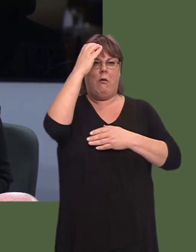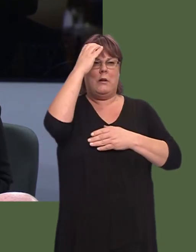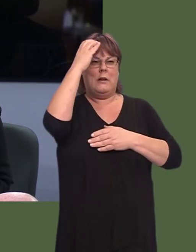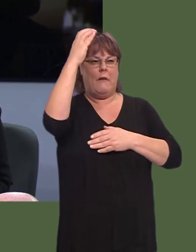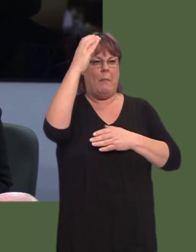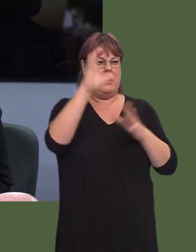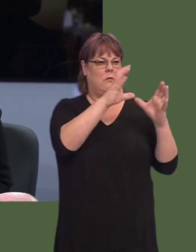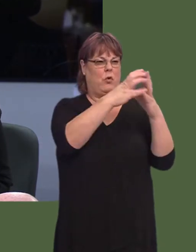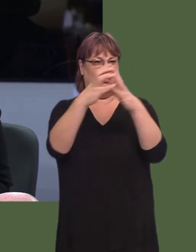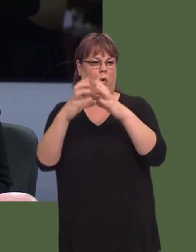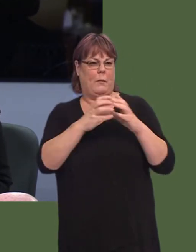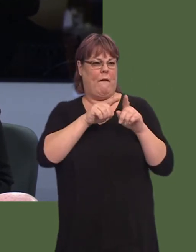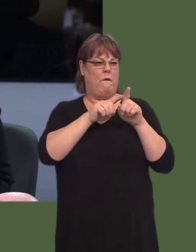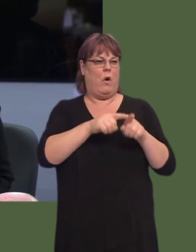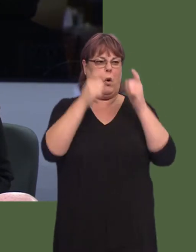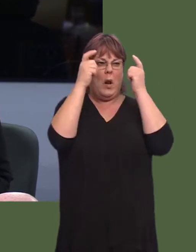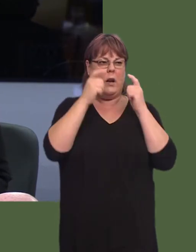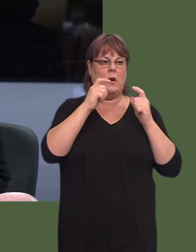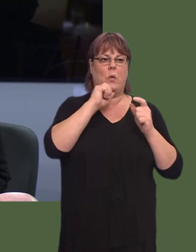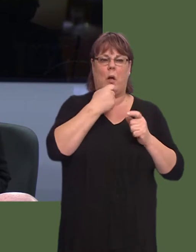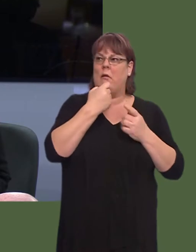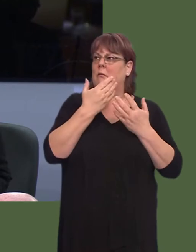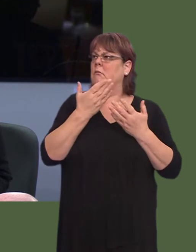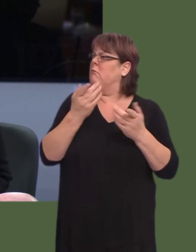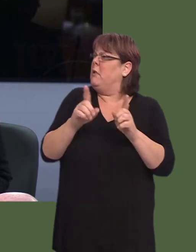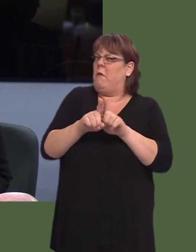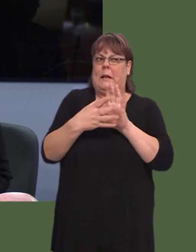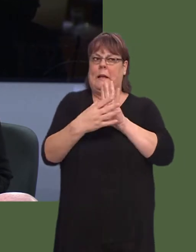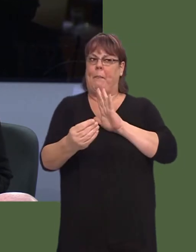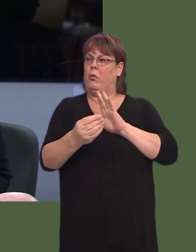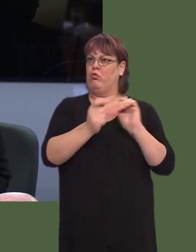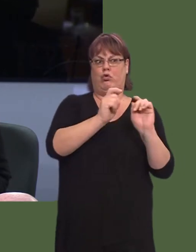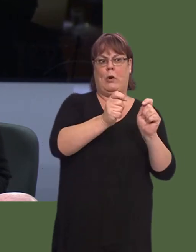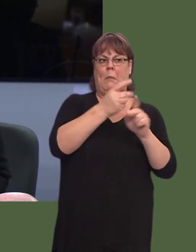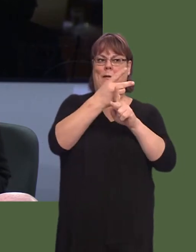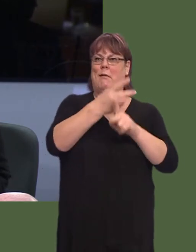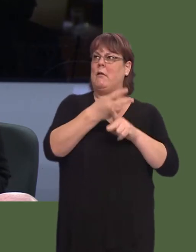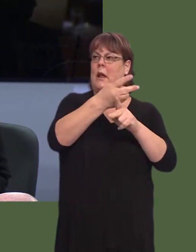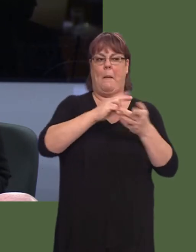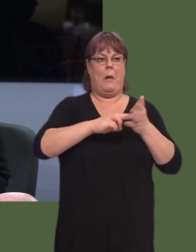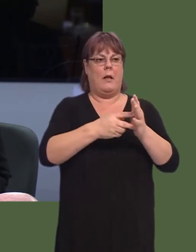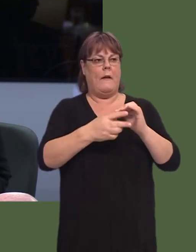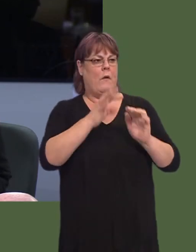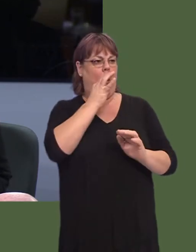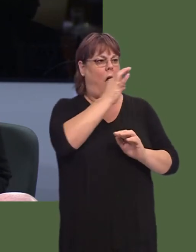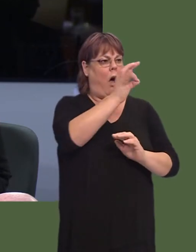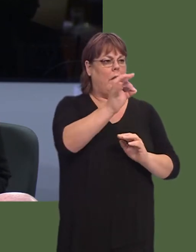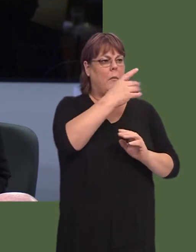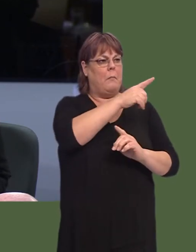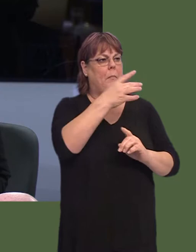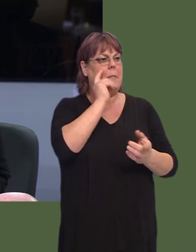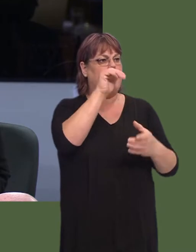bodies are complying with this legislation, even down to treatment care plans. When you ask the statutory